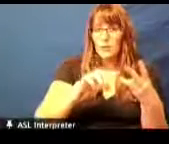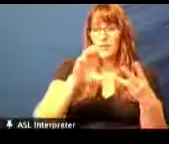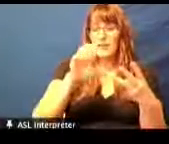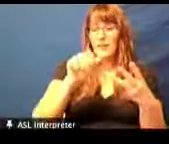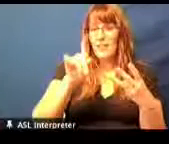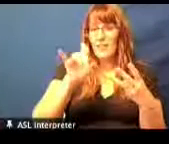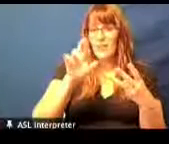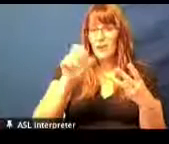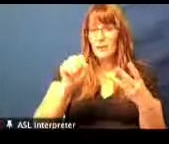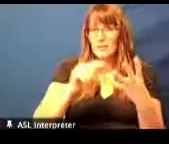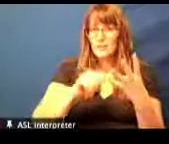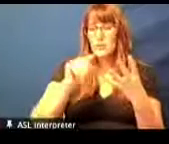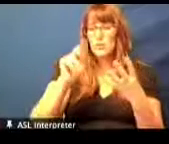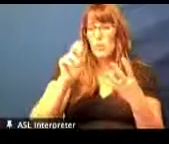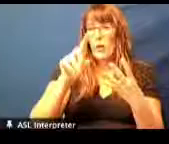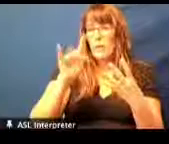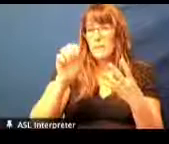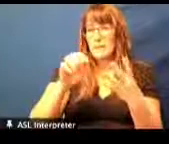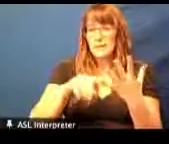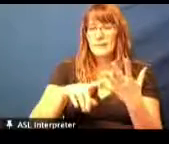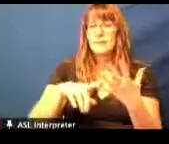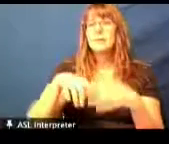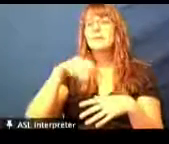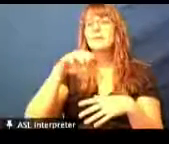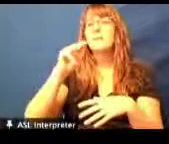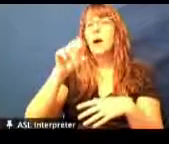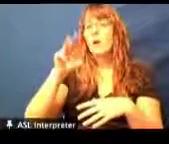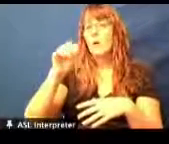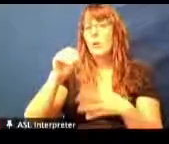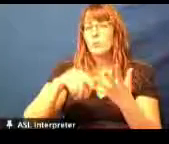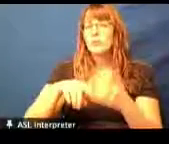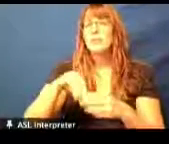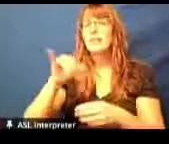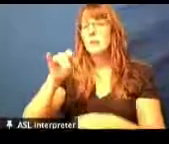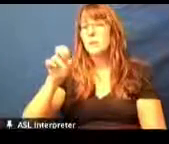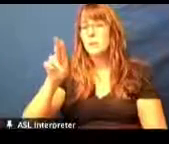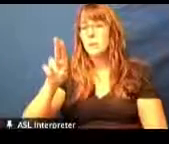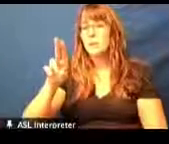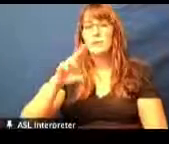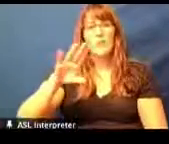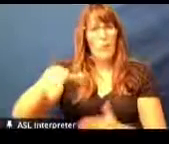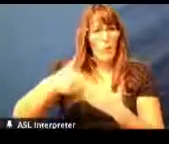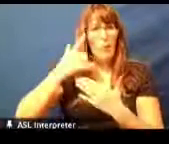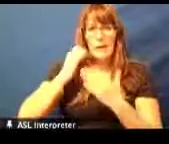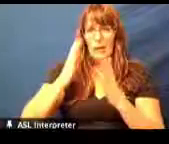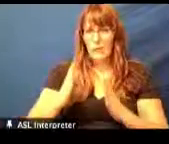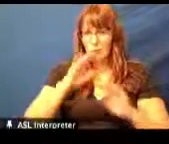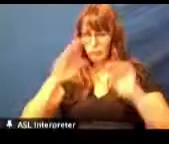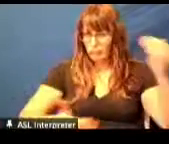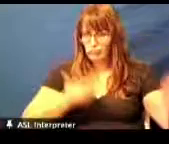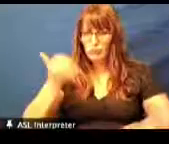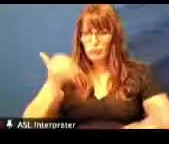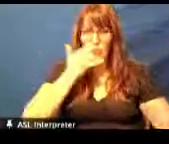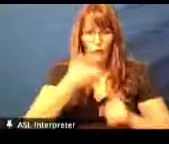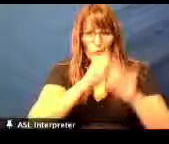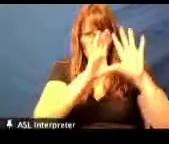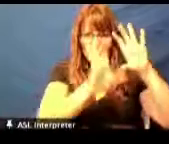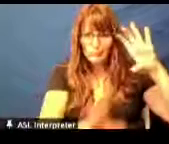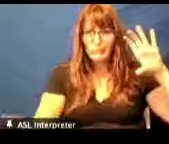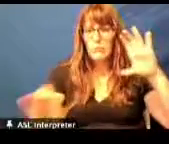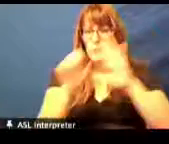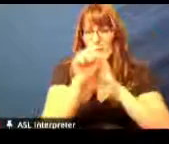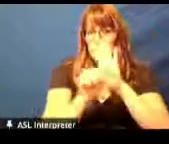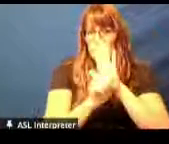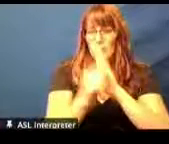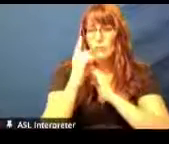Tuolumne, Mariposa, Mono, and Inyo, anyone in California may call in anywhere in the state to provide